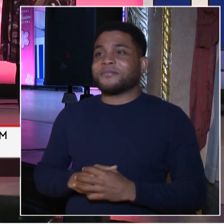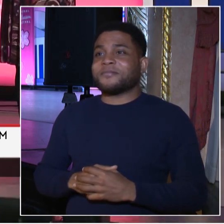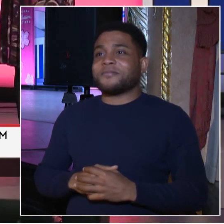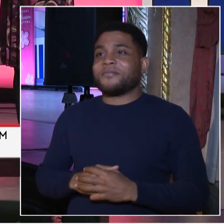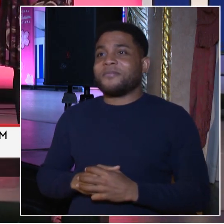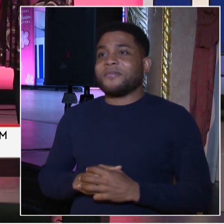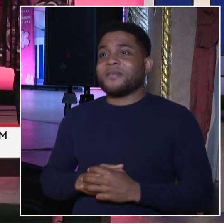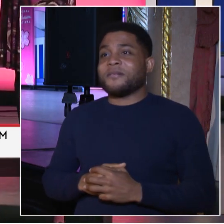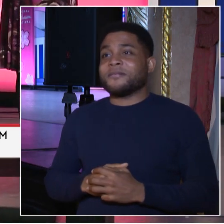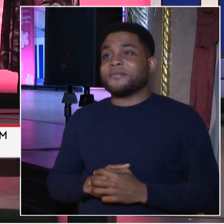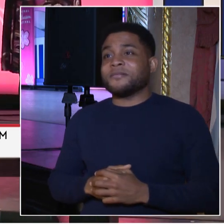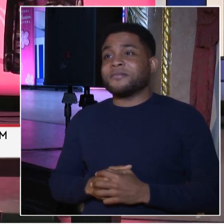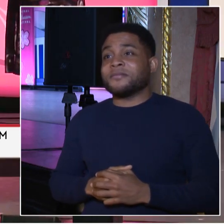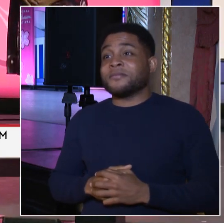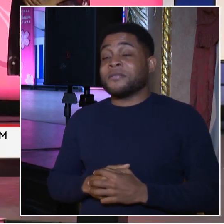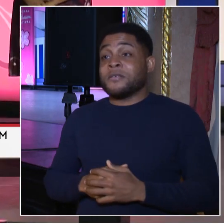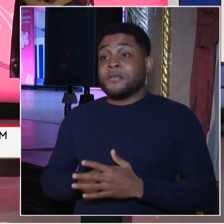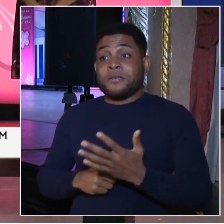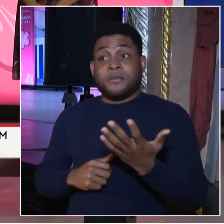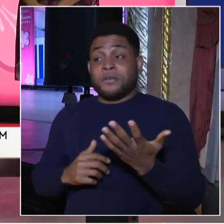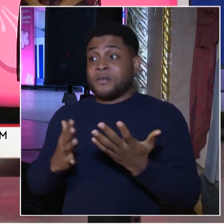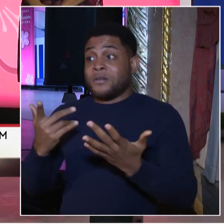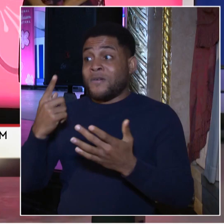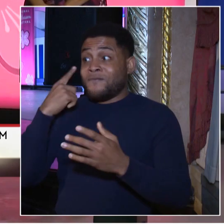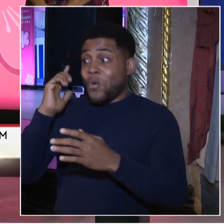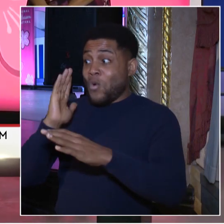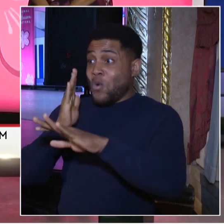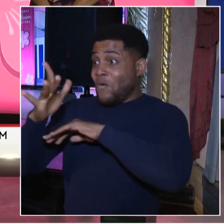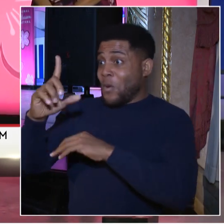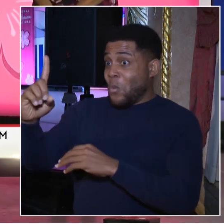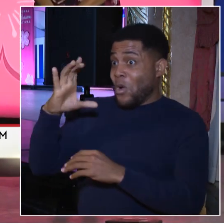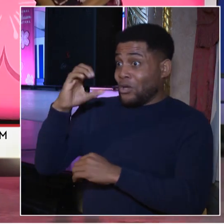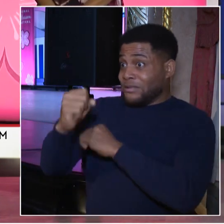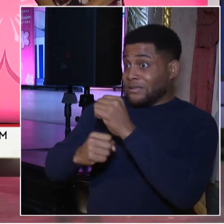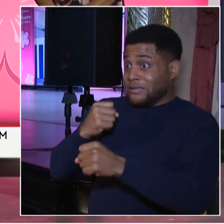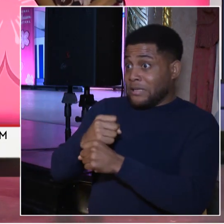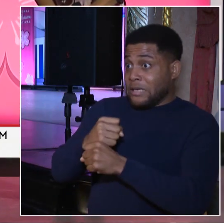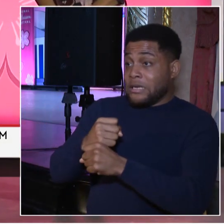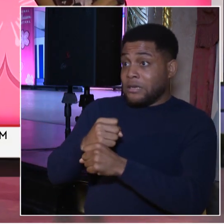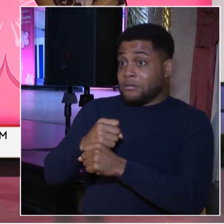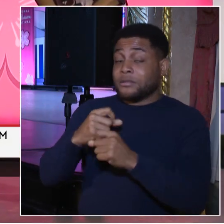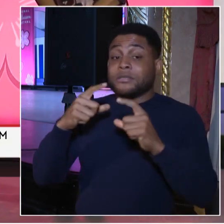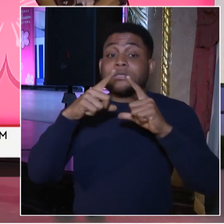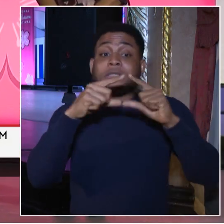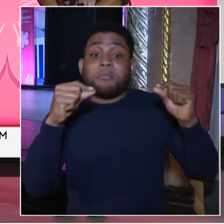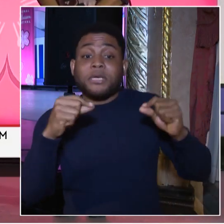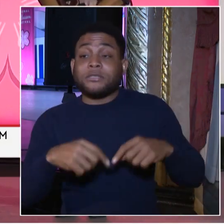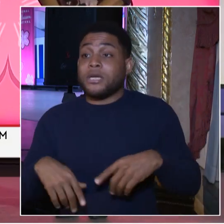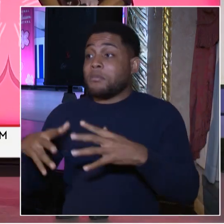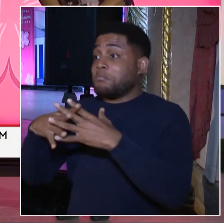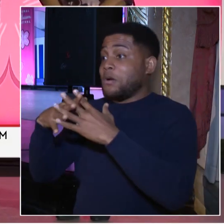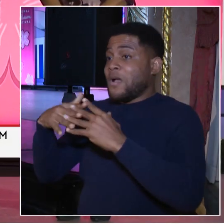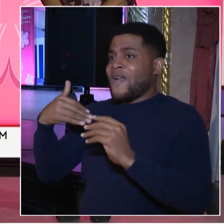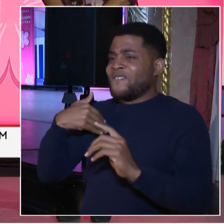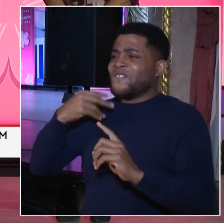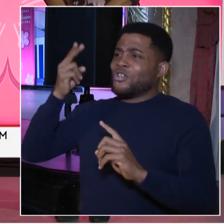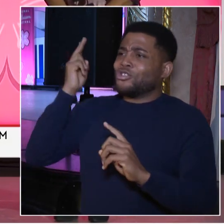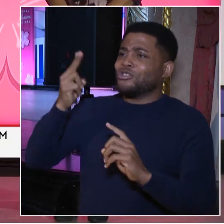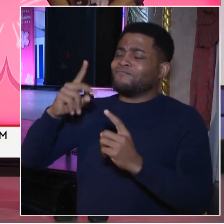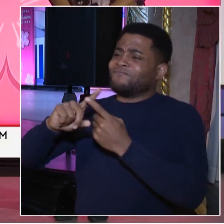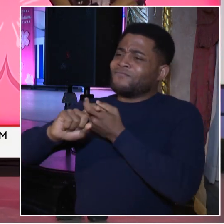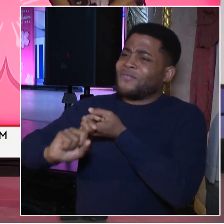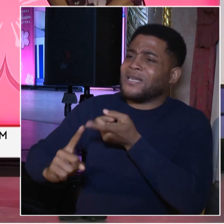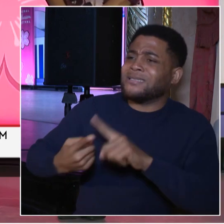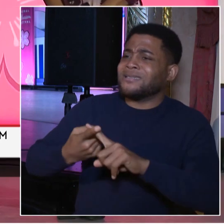For over a century, Japan and the United States have maintained a historic friendship unique only to them. We